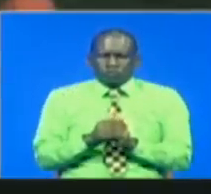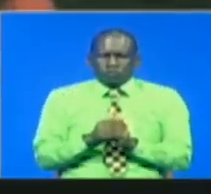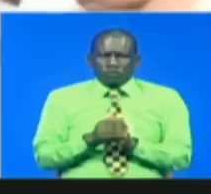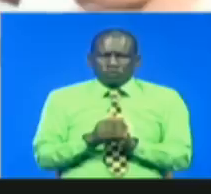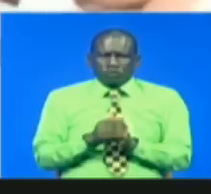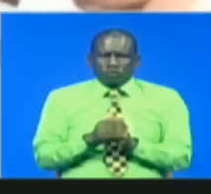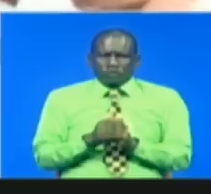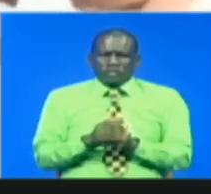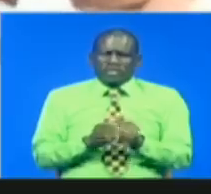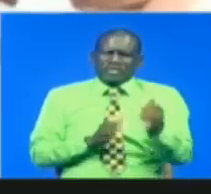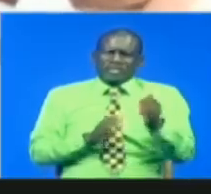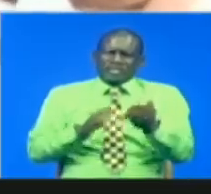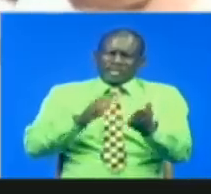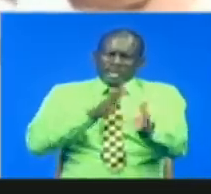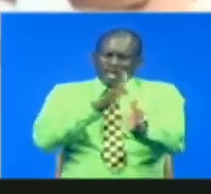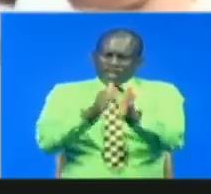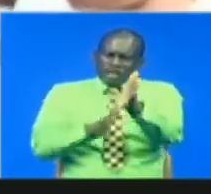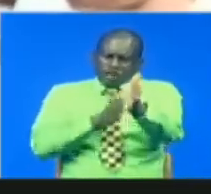Kisumu.